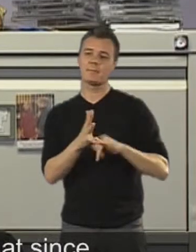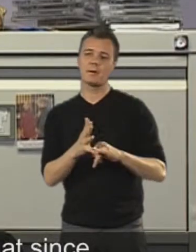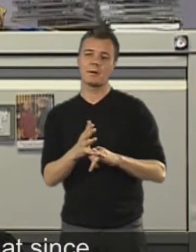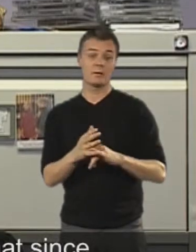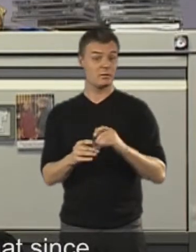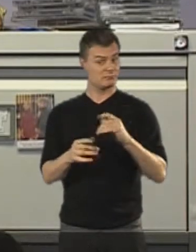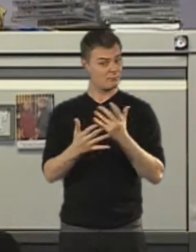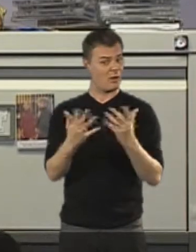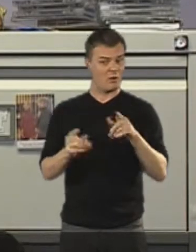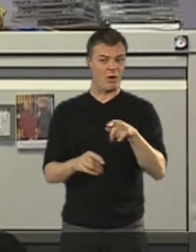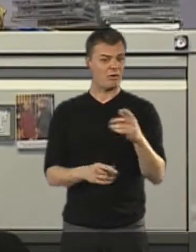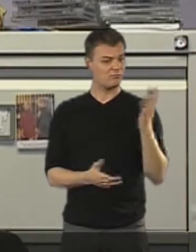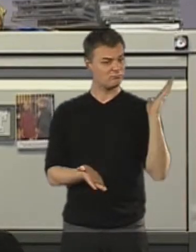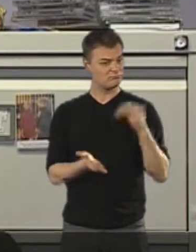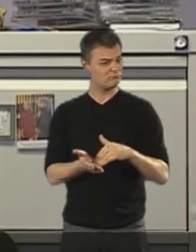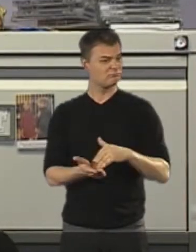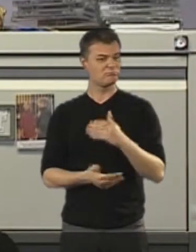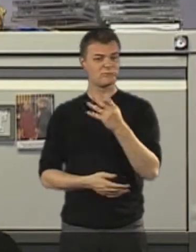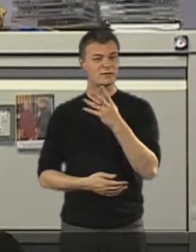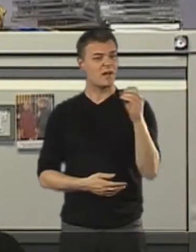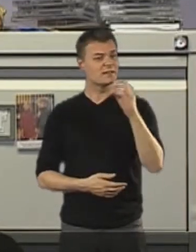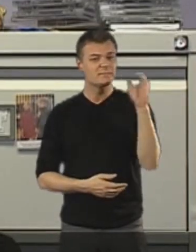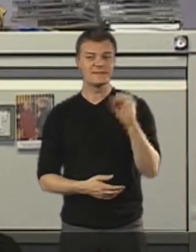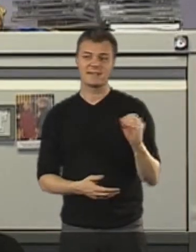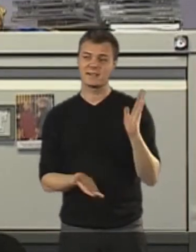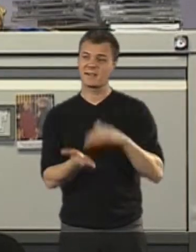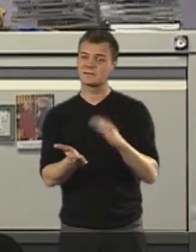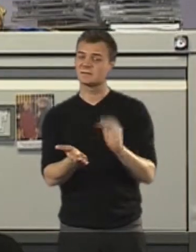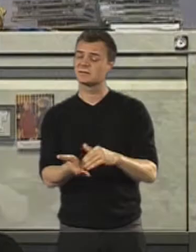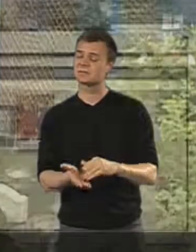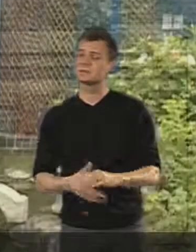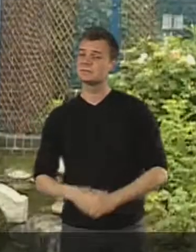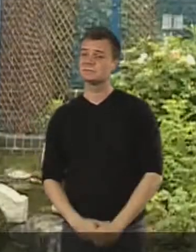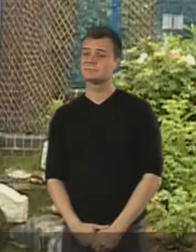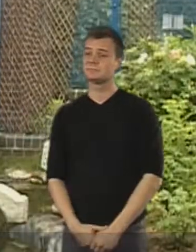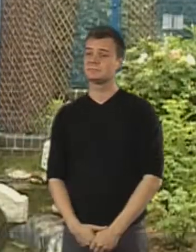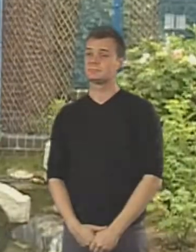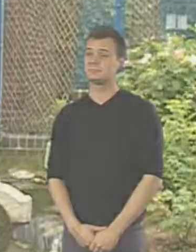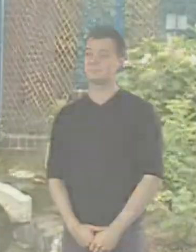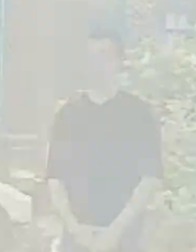large number of students have 90% attendance rate.